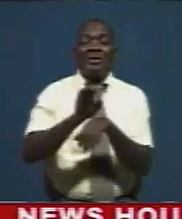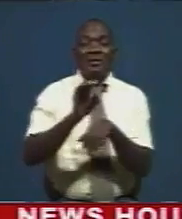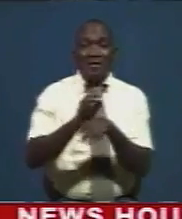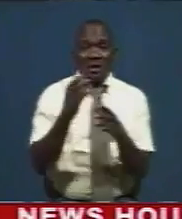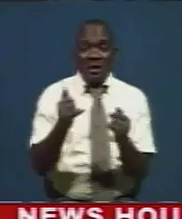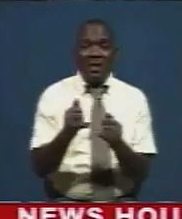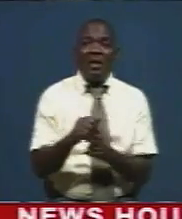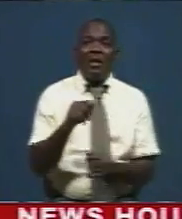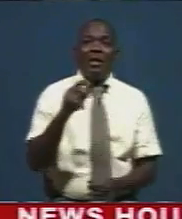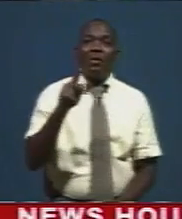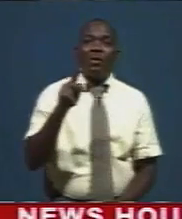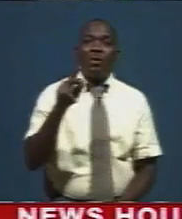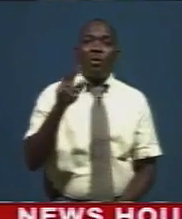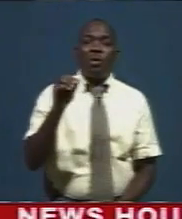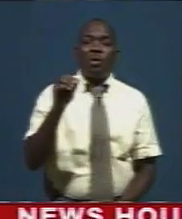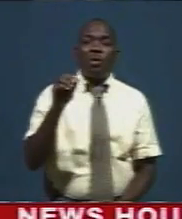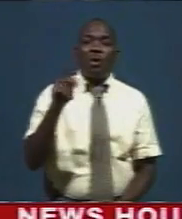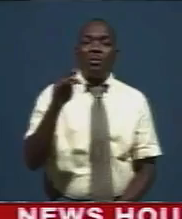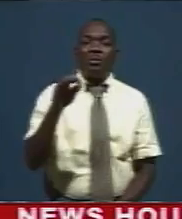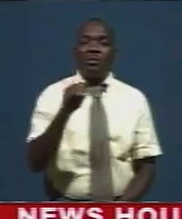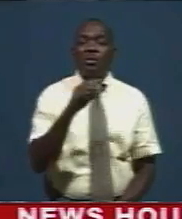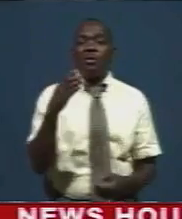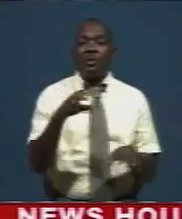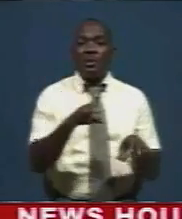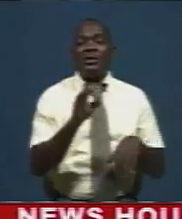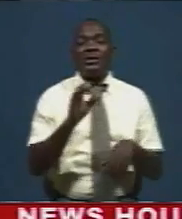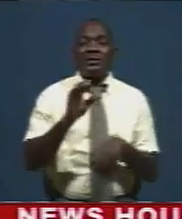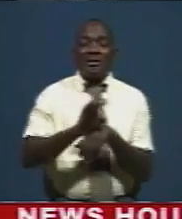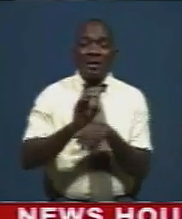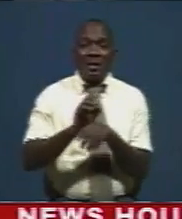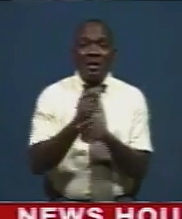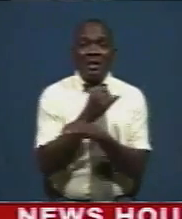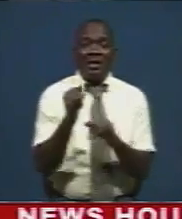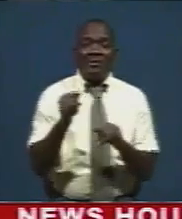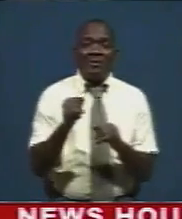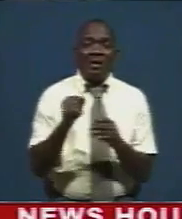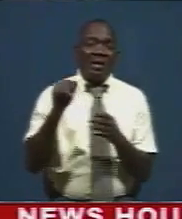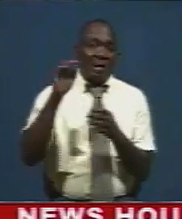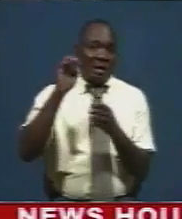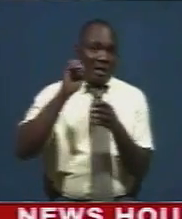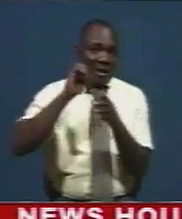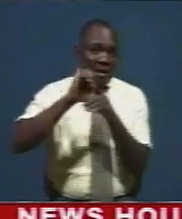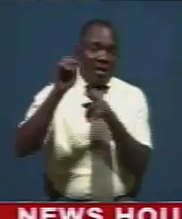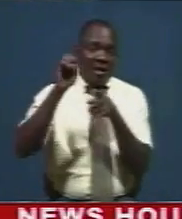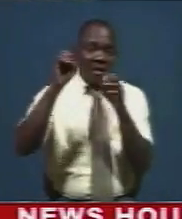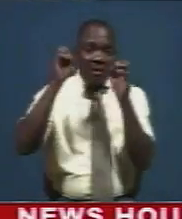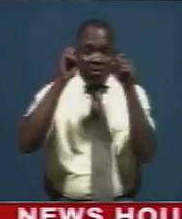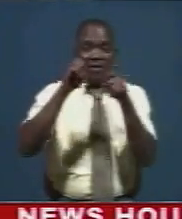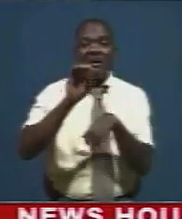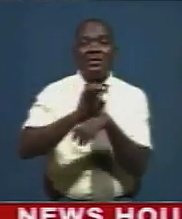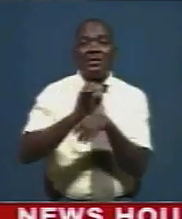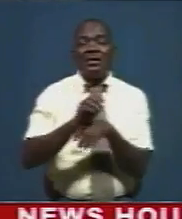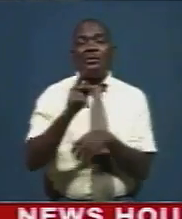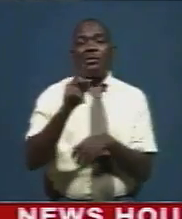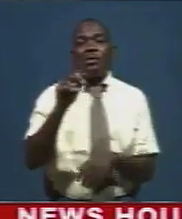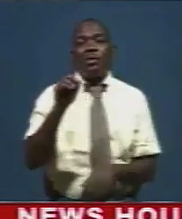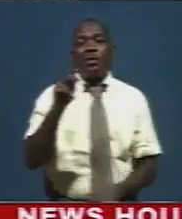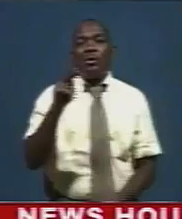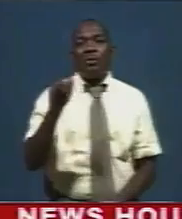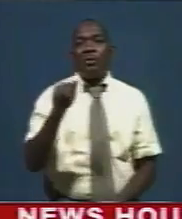the Kolebu Community Chapel, an independent evangelical church at the Kolebu Teaching Hospital in Accra.